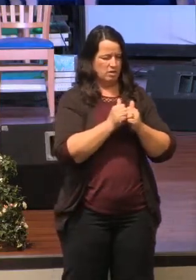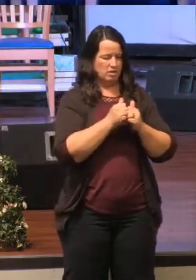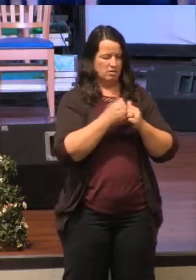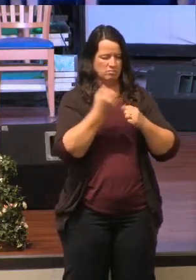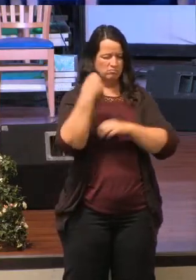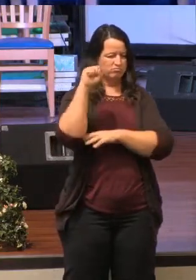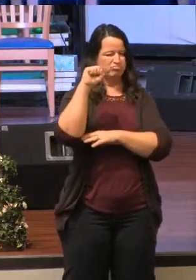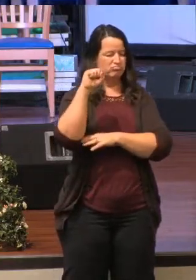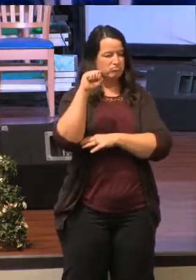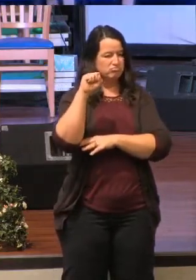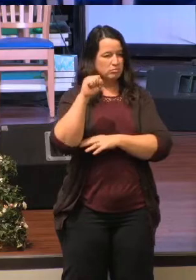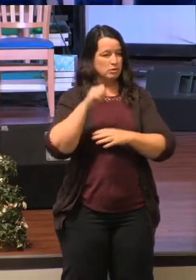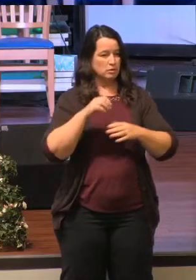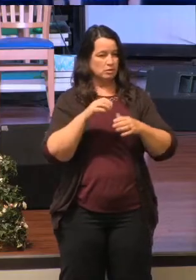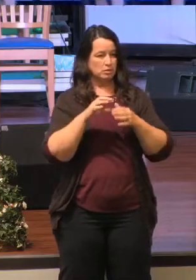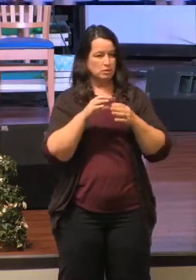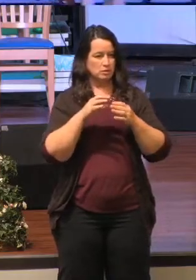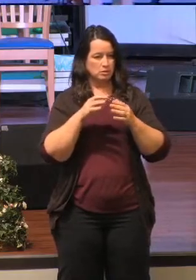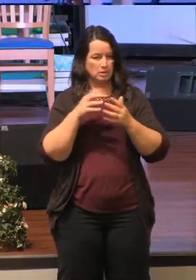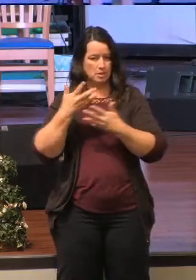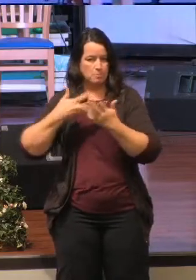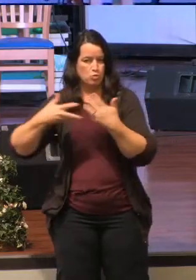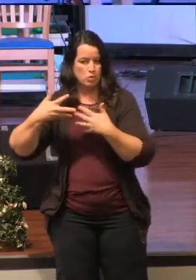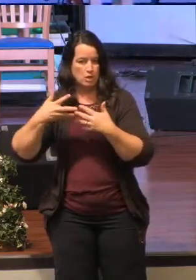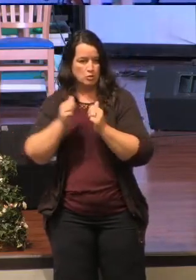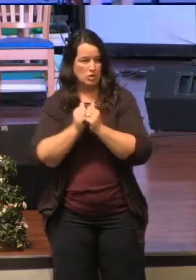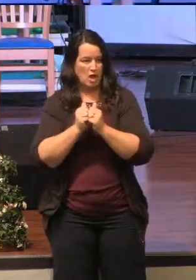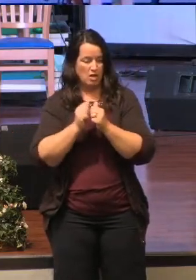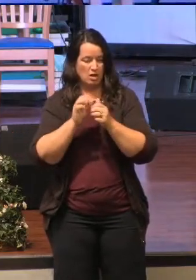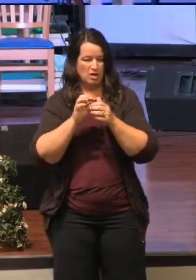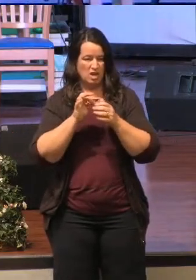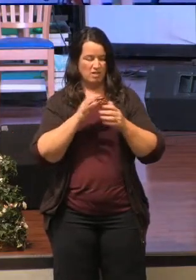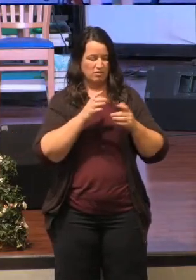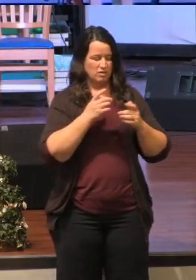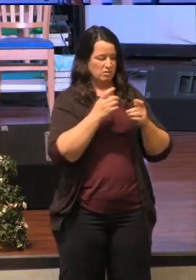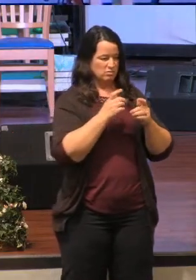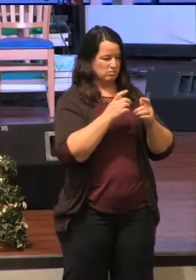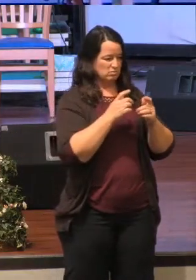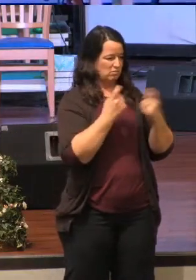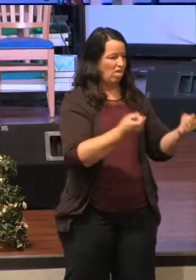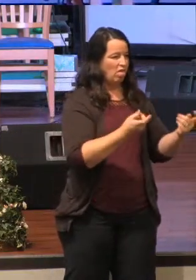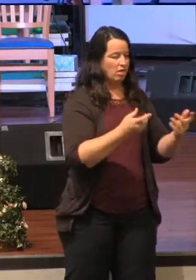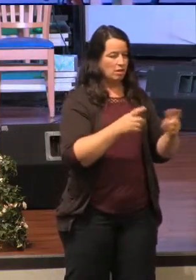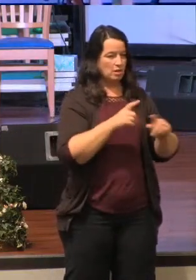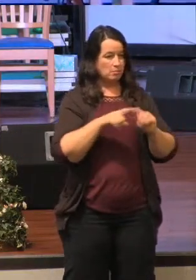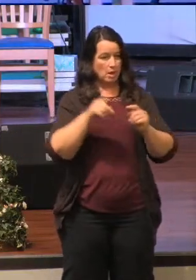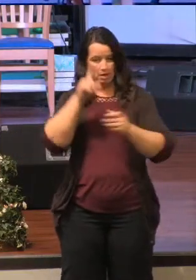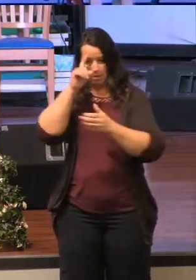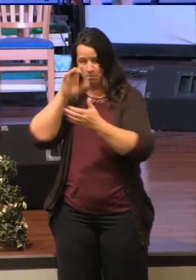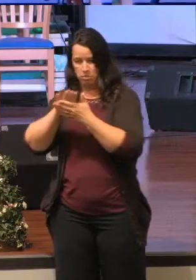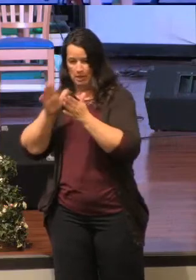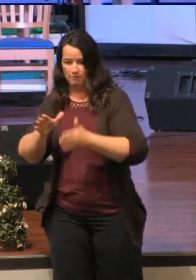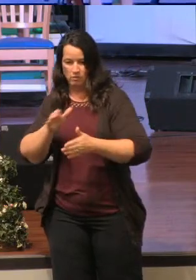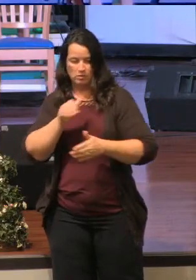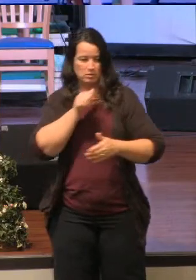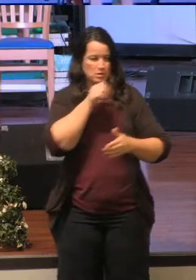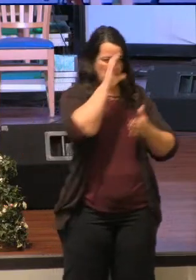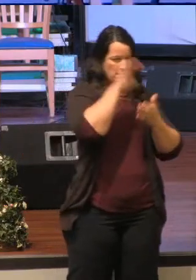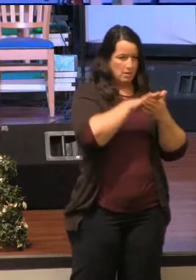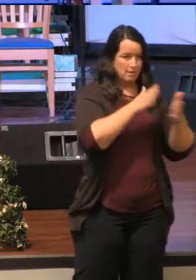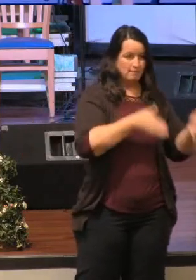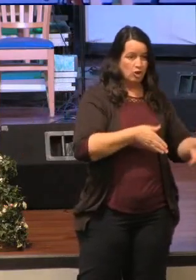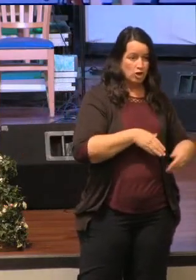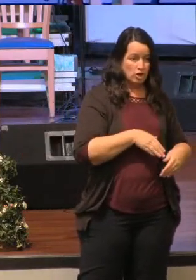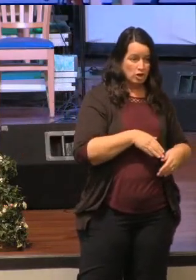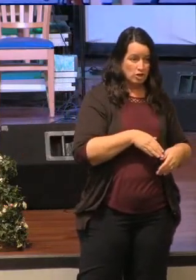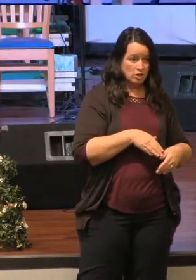what accord has Christ with Belial? Or what part has a believer with an unbeliever? As a